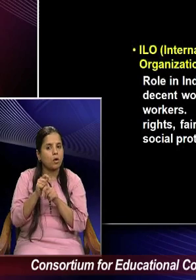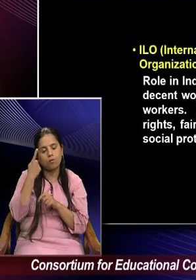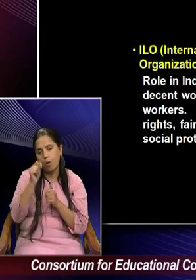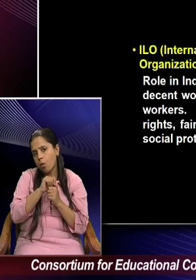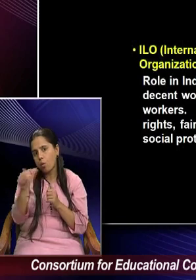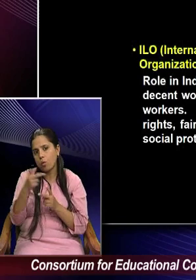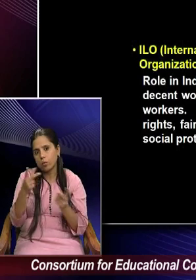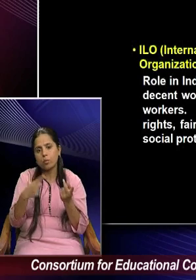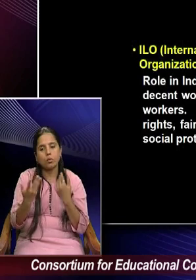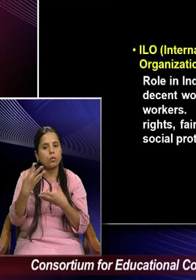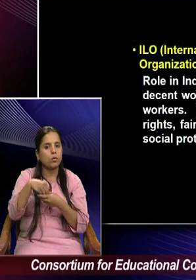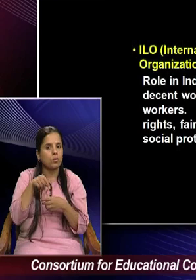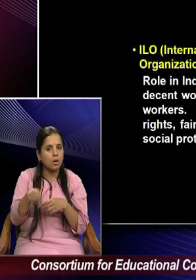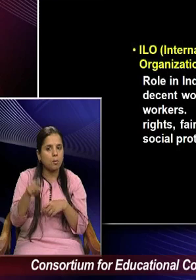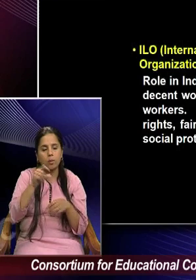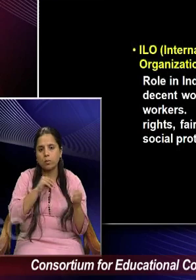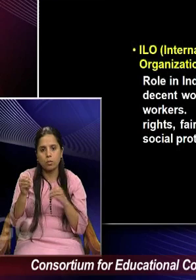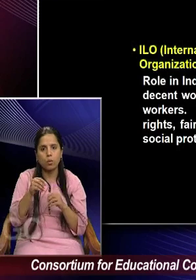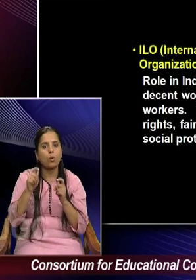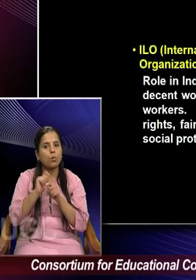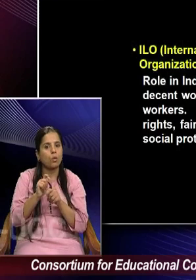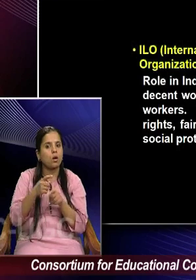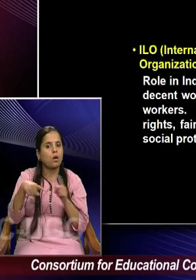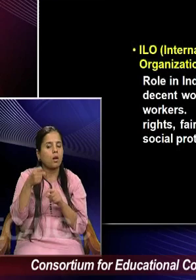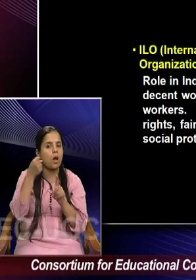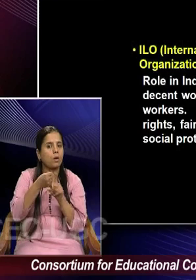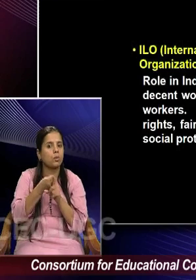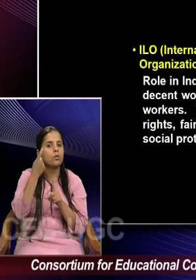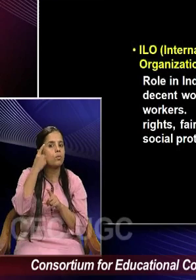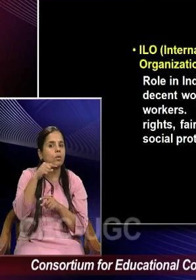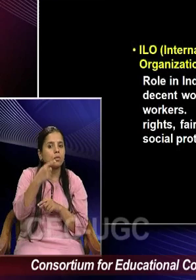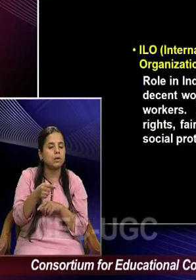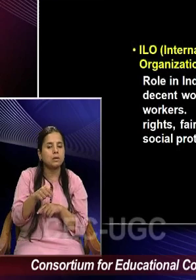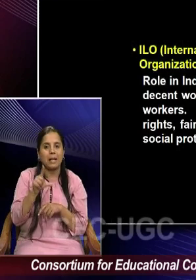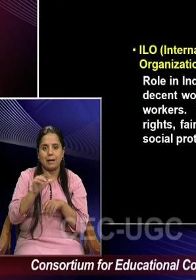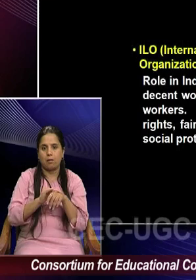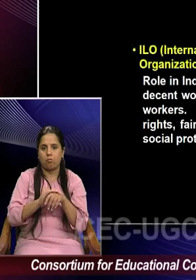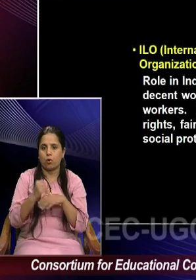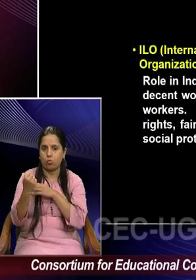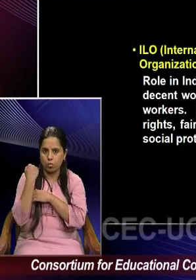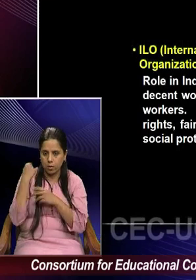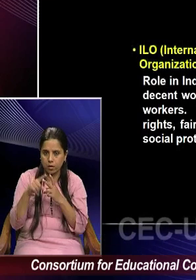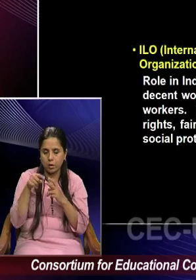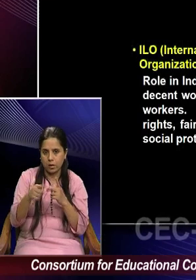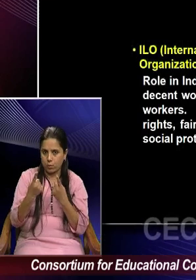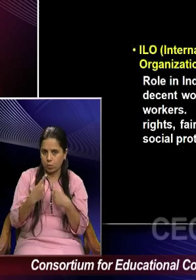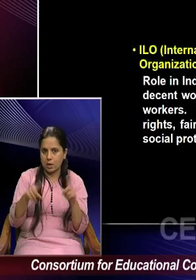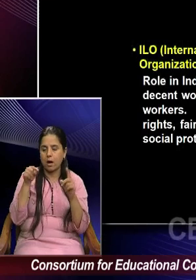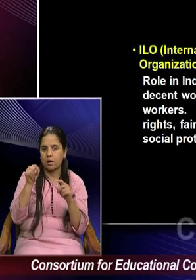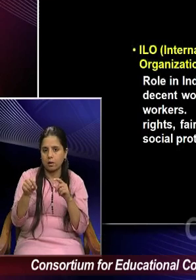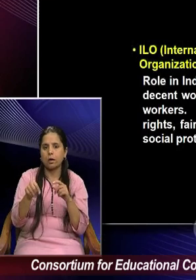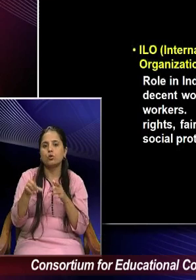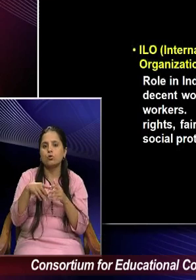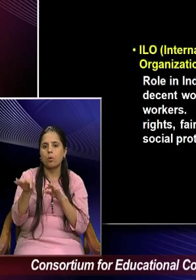all, including migrant workers. They advocate for labor rights, fair recruitment practices,